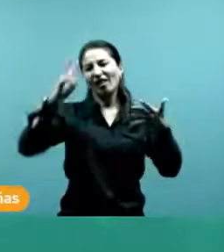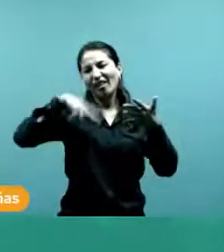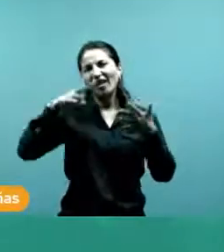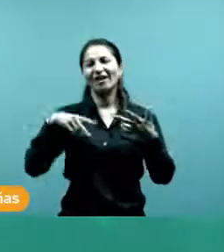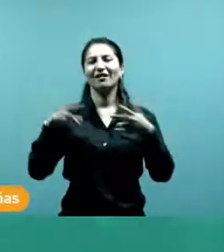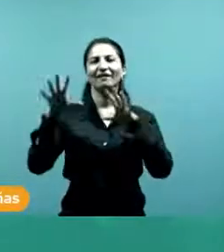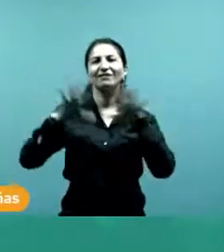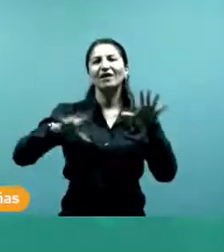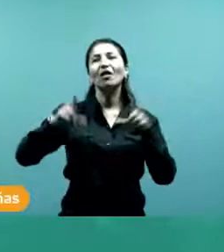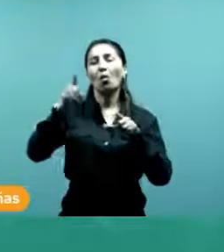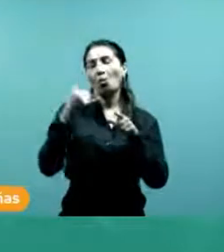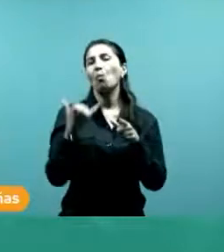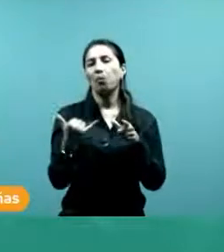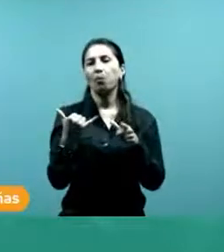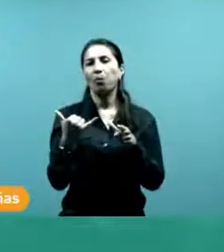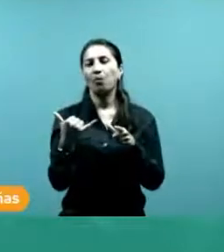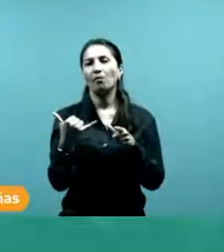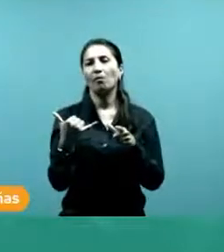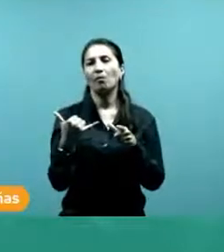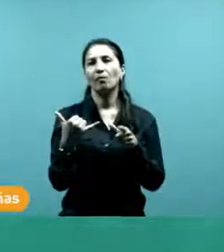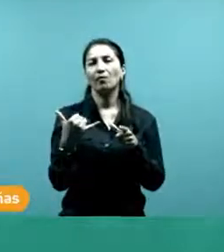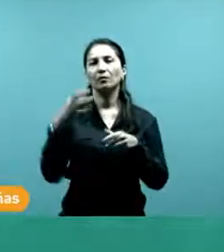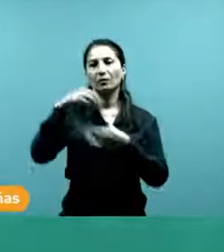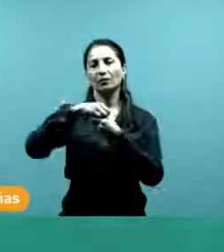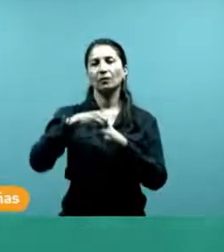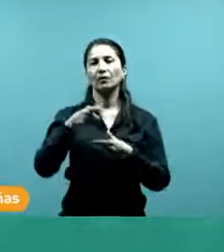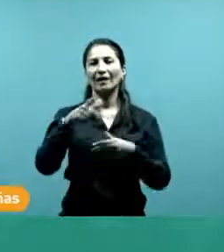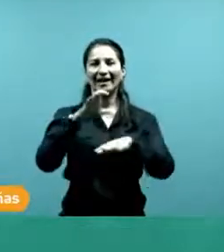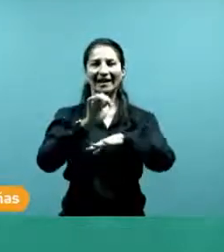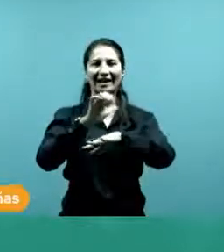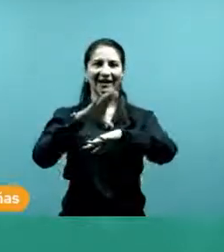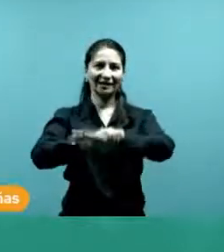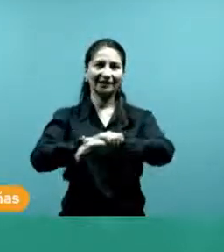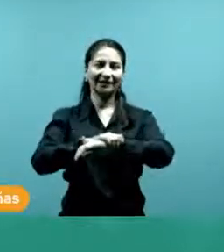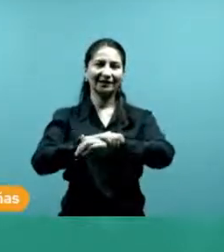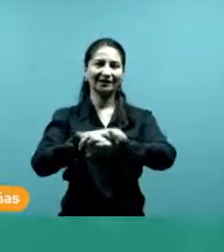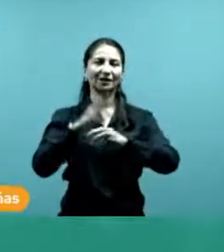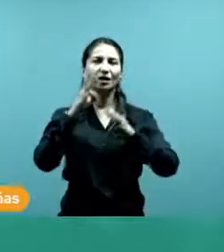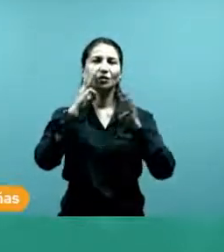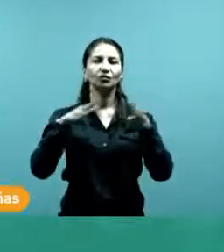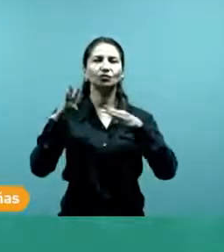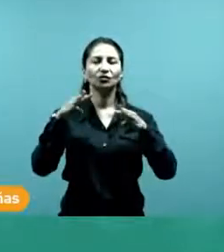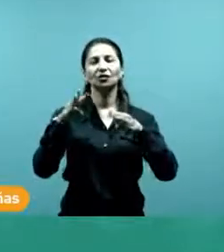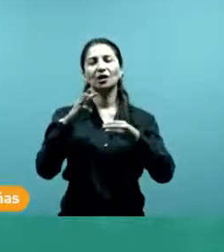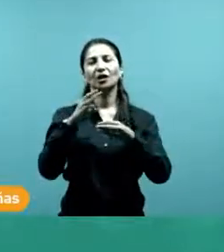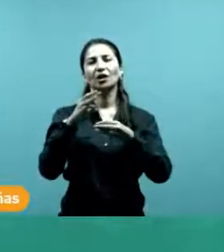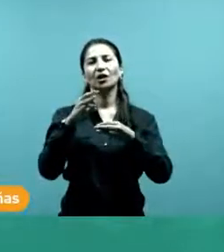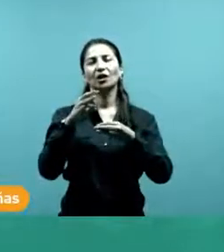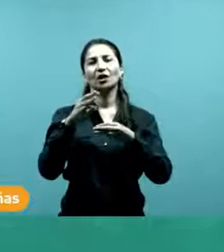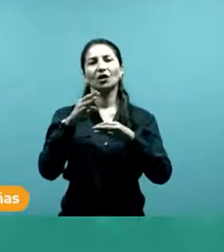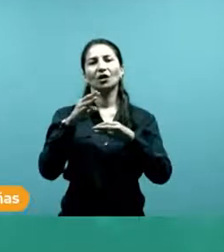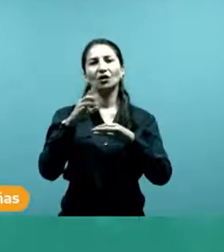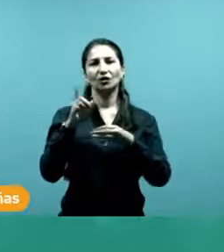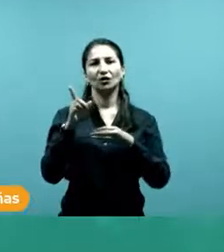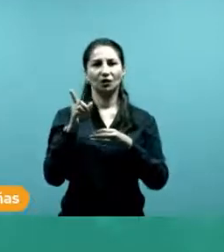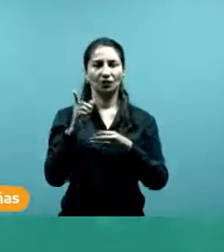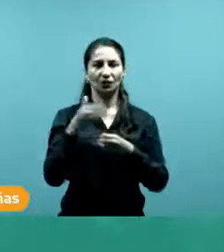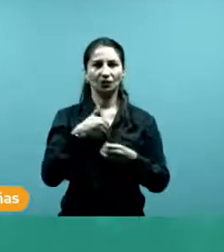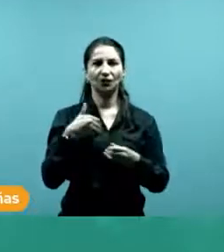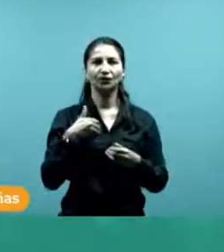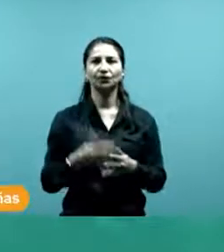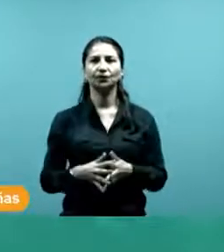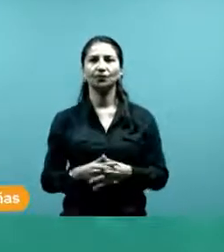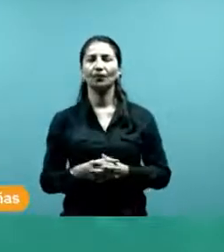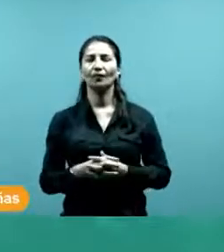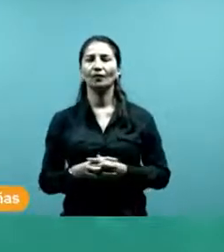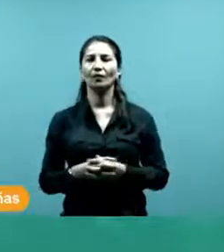of Auschwitz is also translated into Spanish. También está traducido al español. We